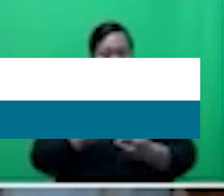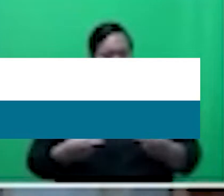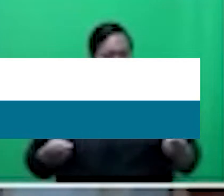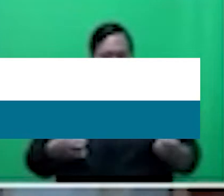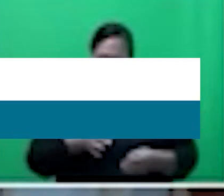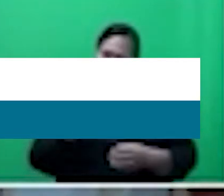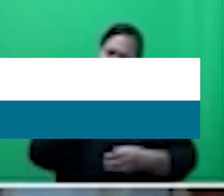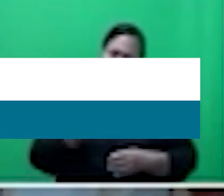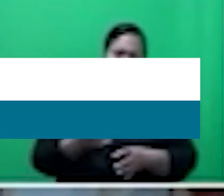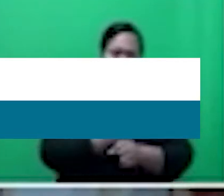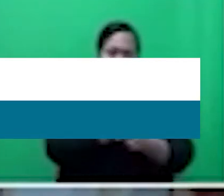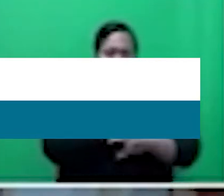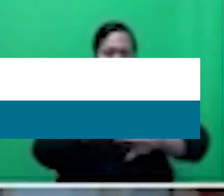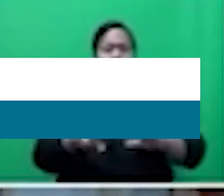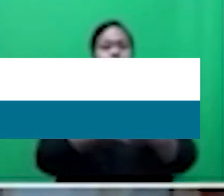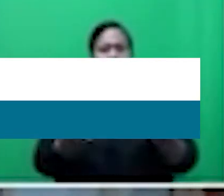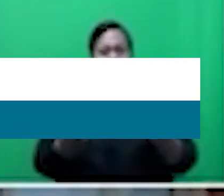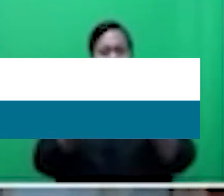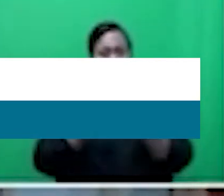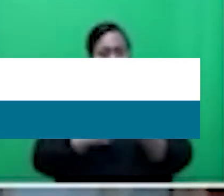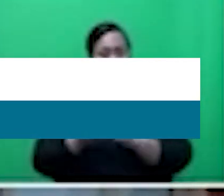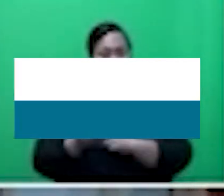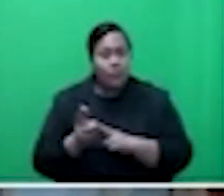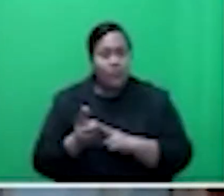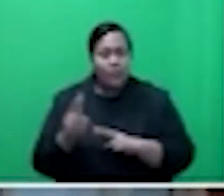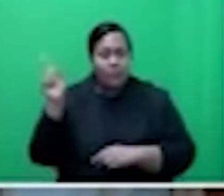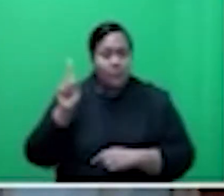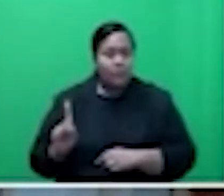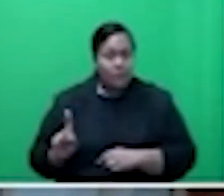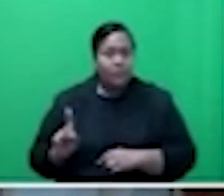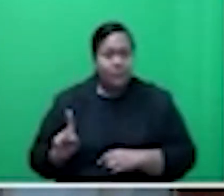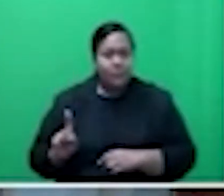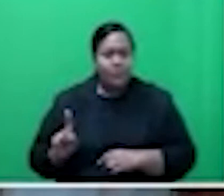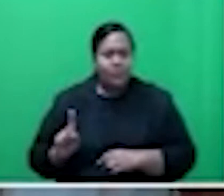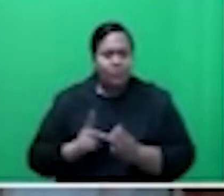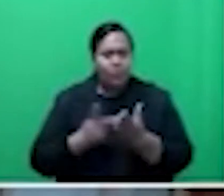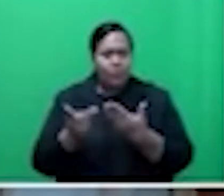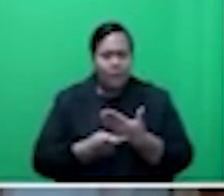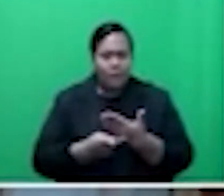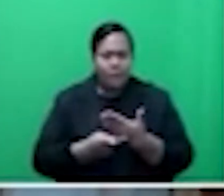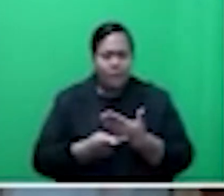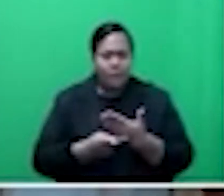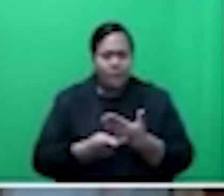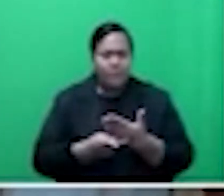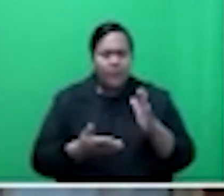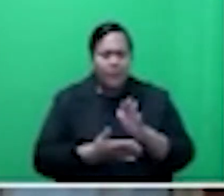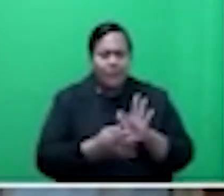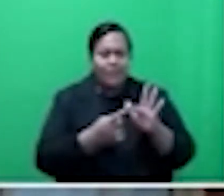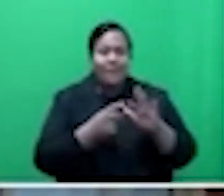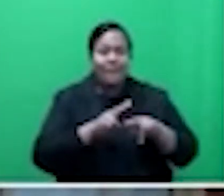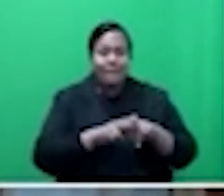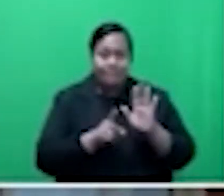the rural electrification program implemented by Energy Fiji Limited and funded through an annual budget